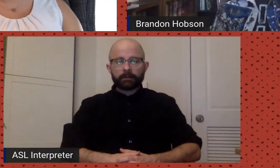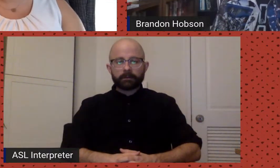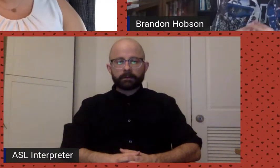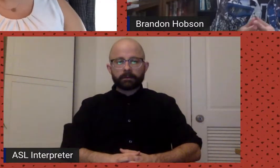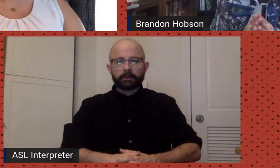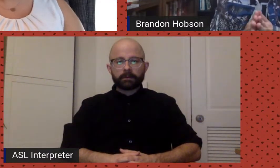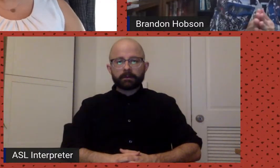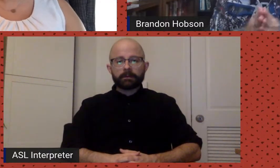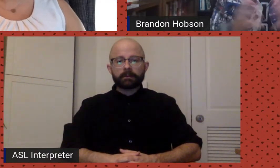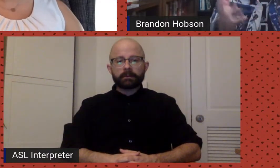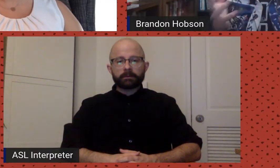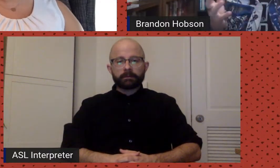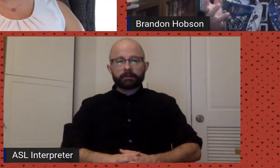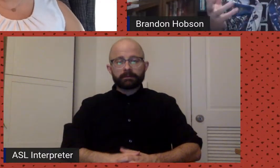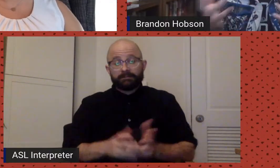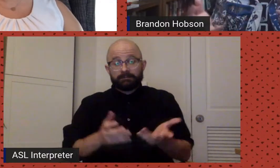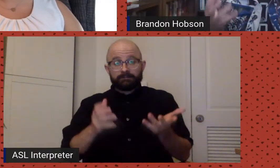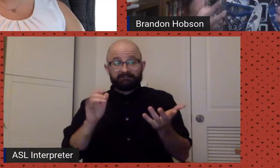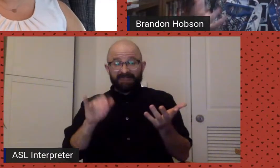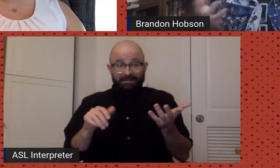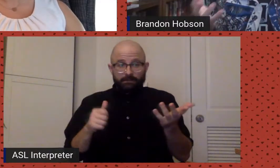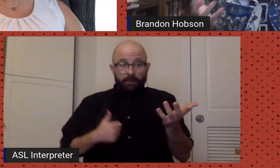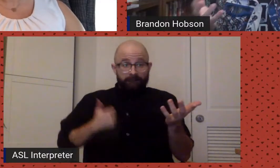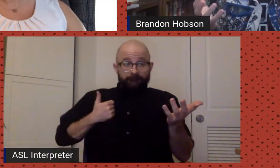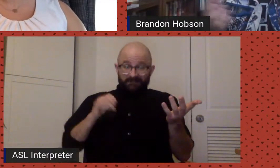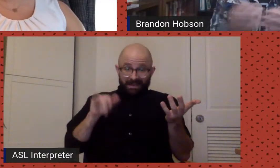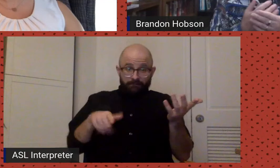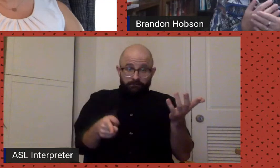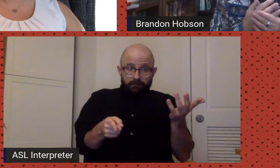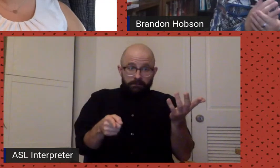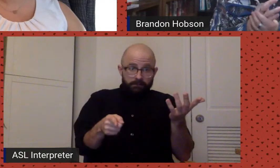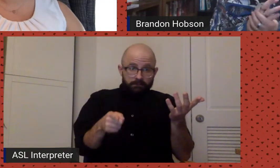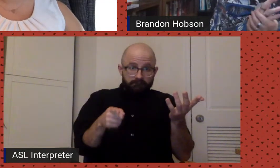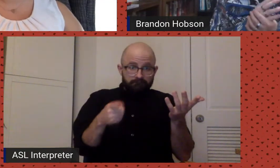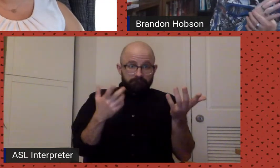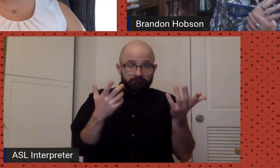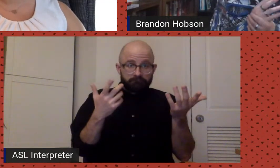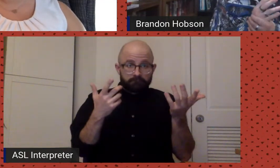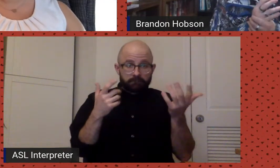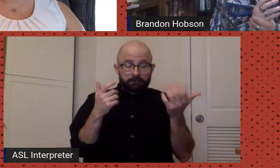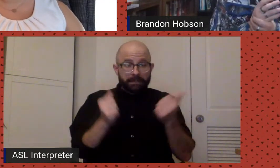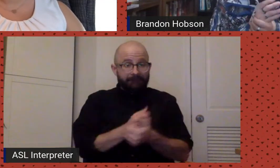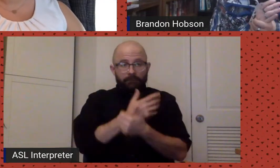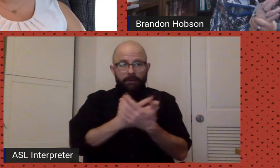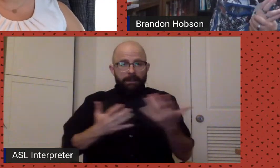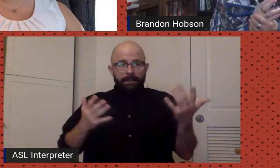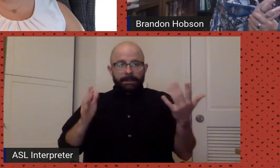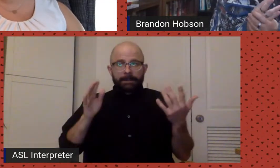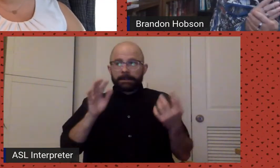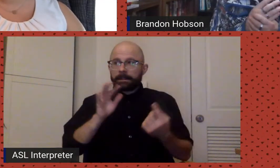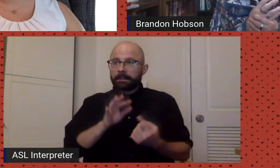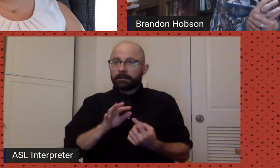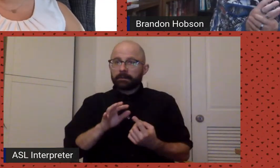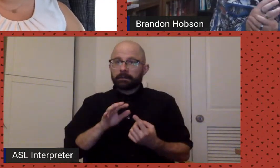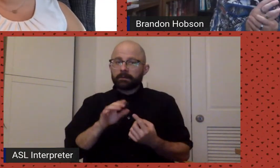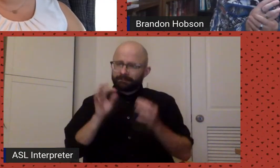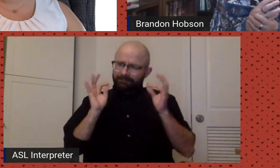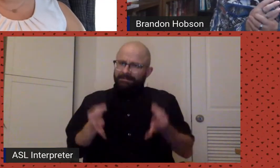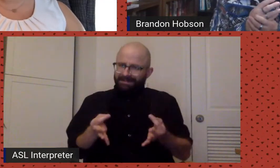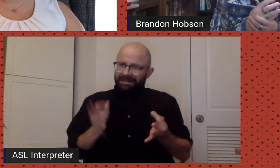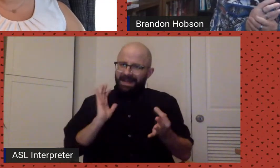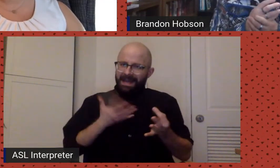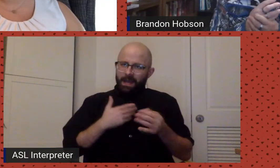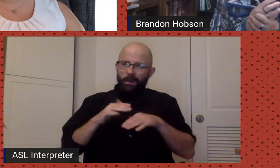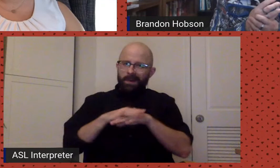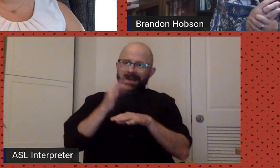mean, that's the way life is. Everything, is especially in our Native communities.